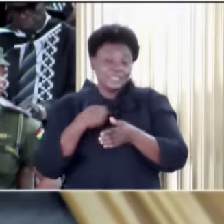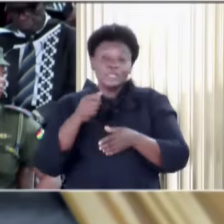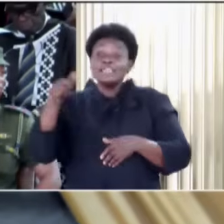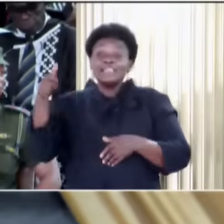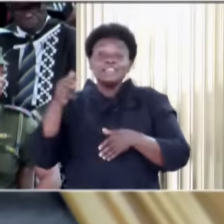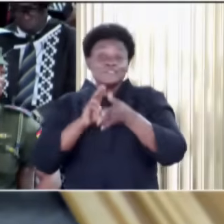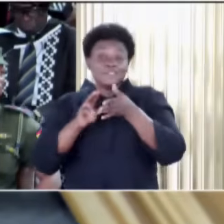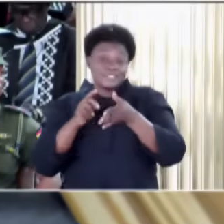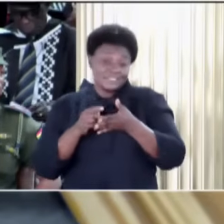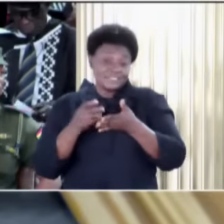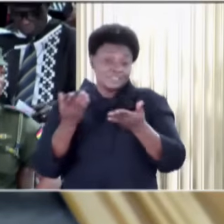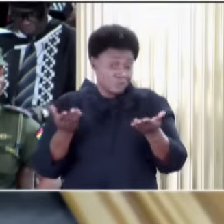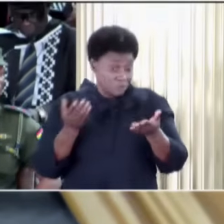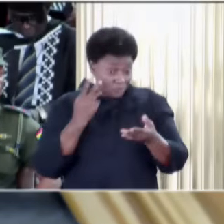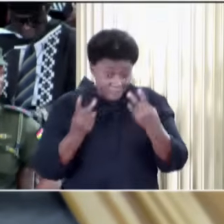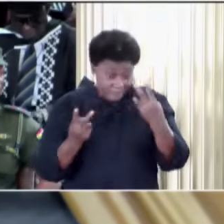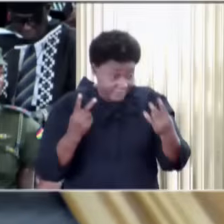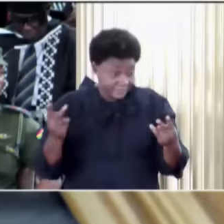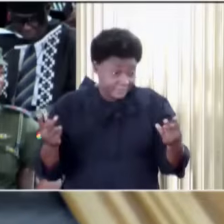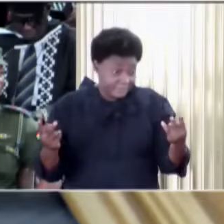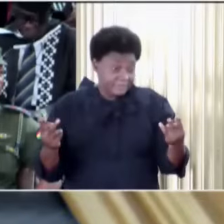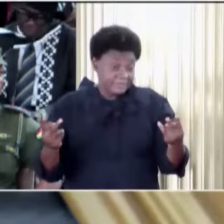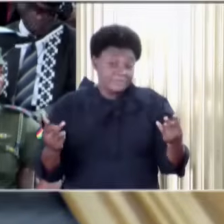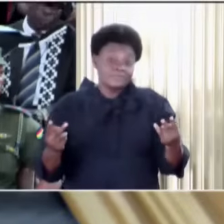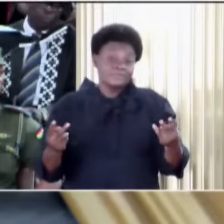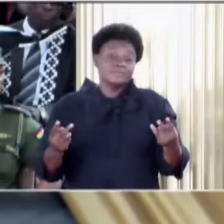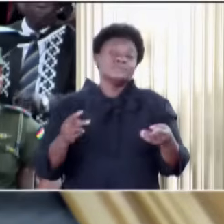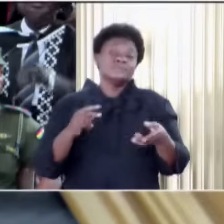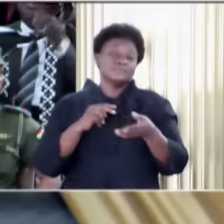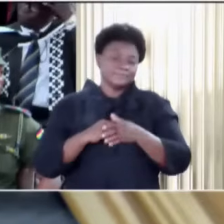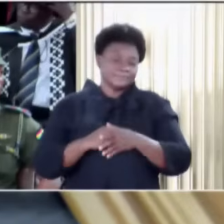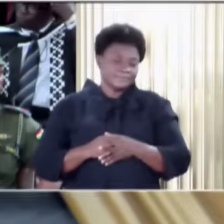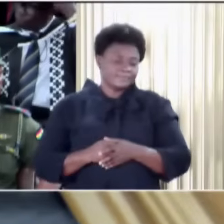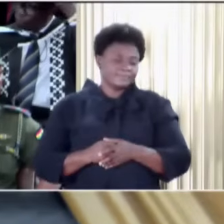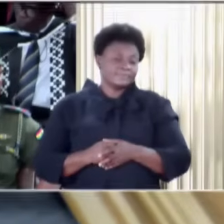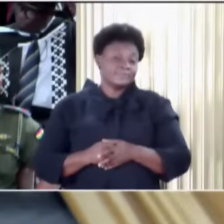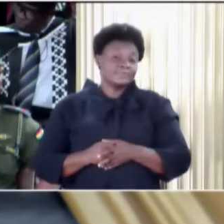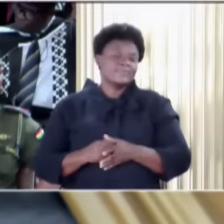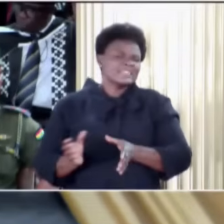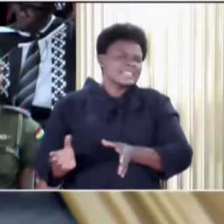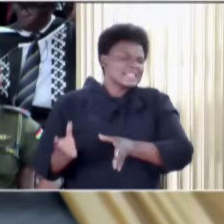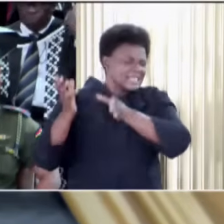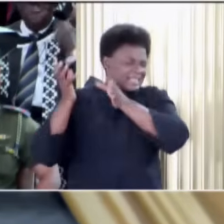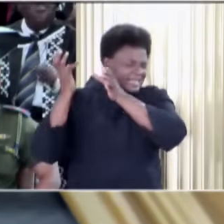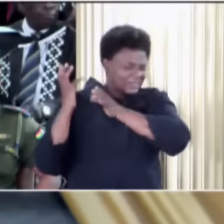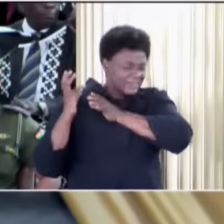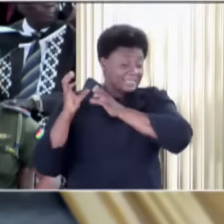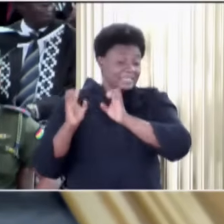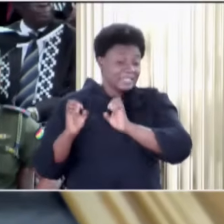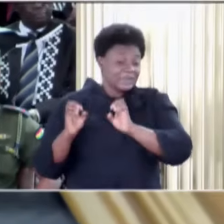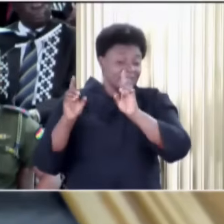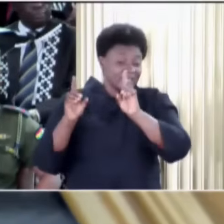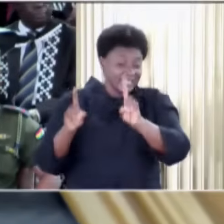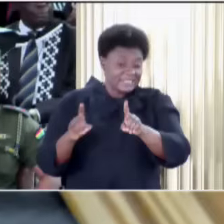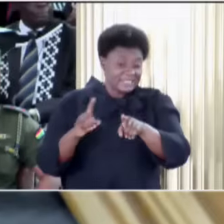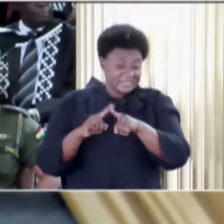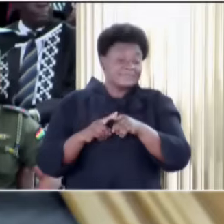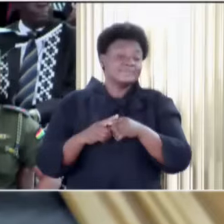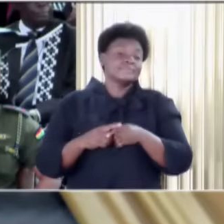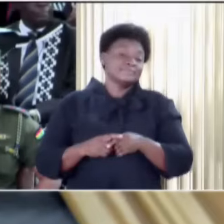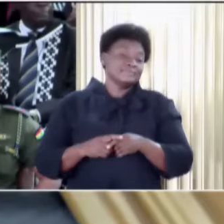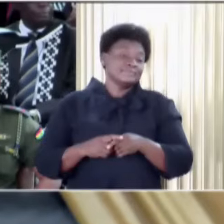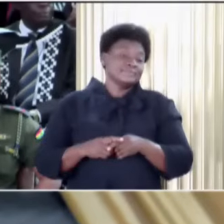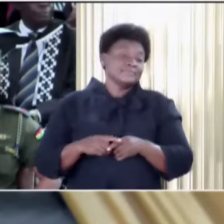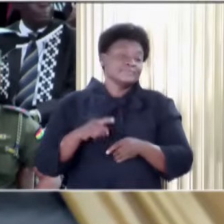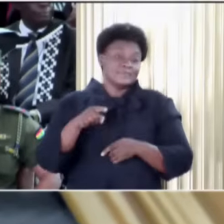for that matter. Do you realize that? So you're privileged. Carry that education, that privilege with you. And